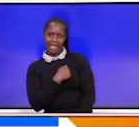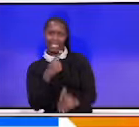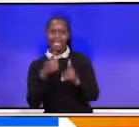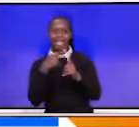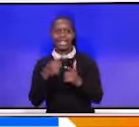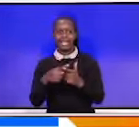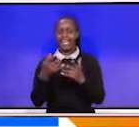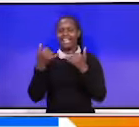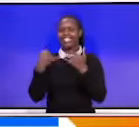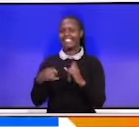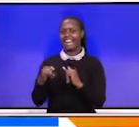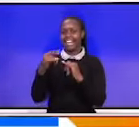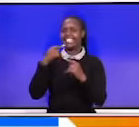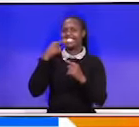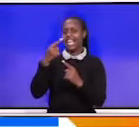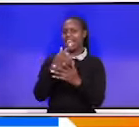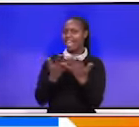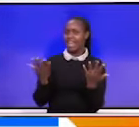in tongues.